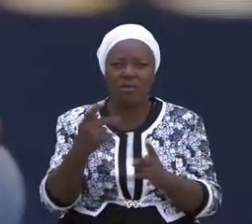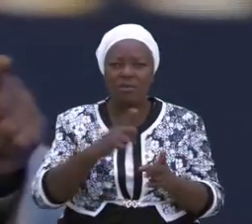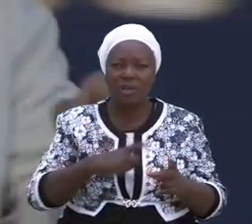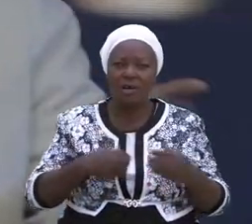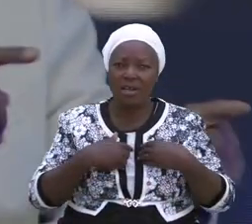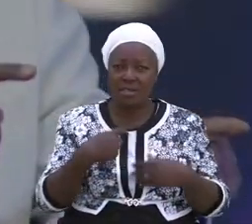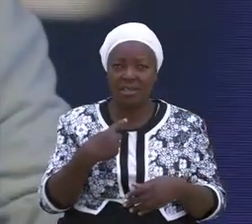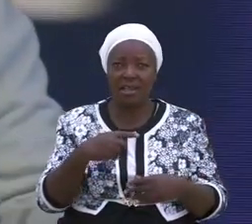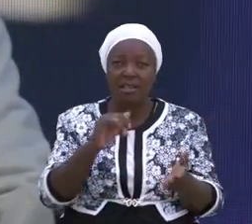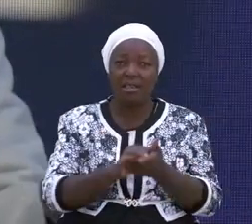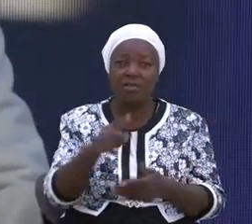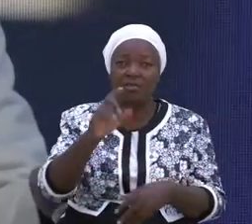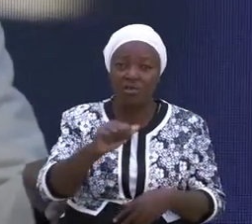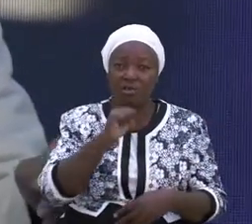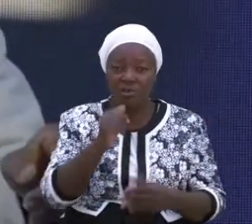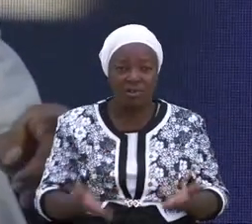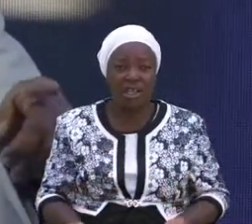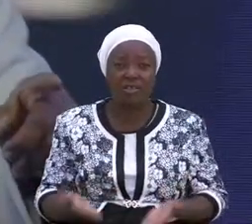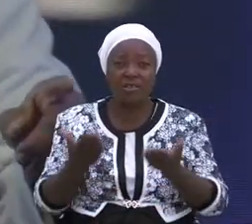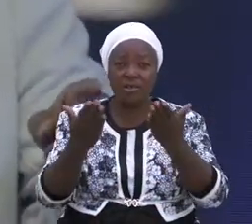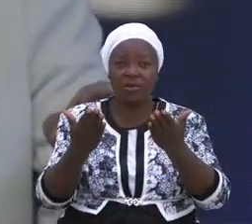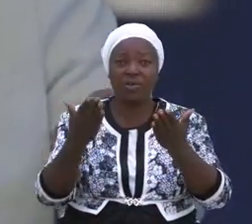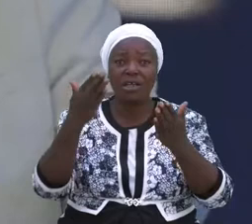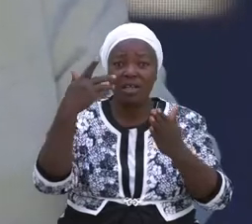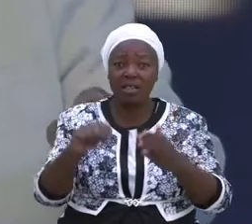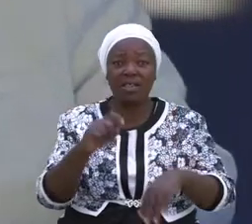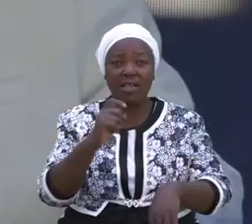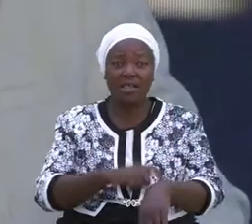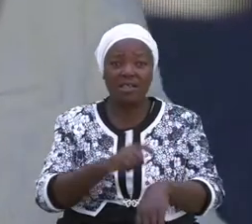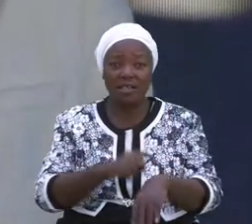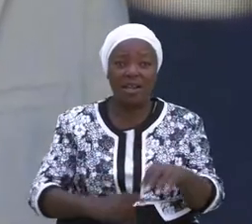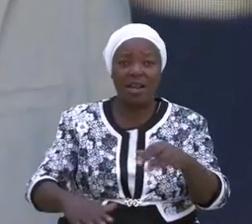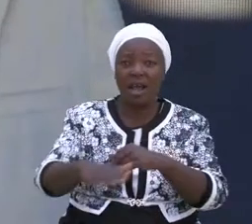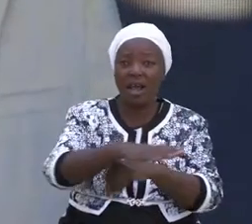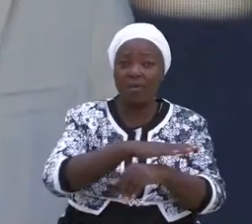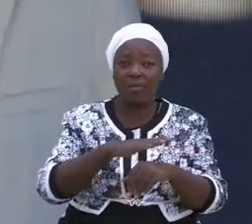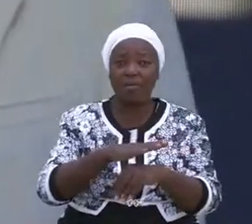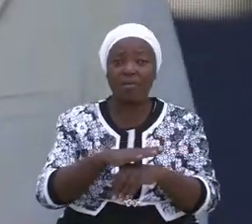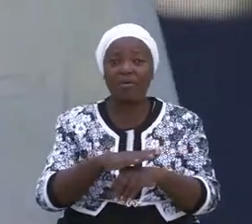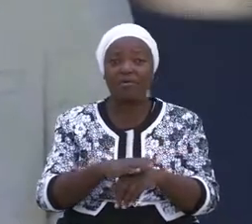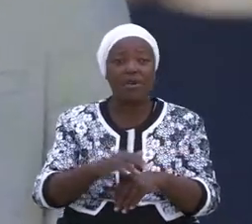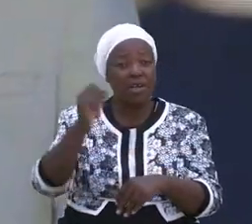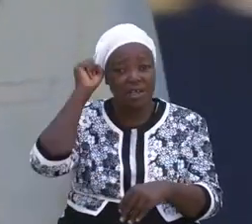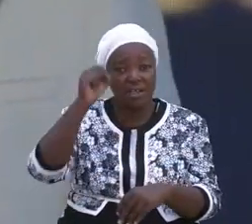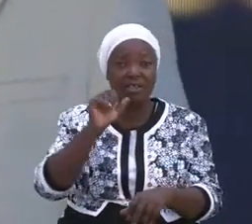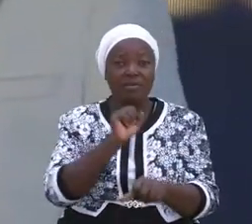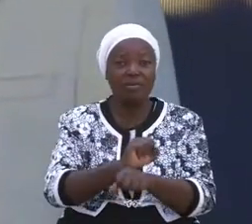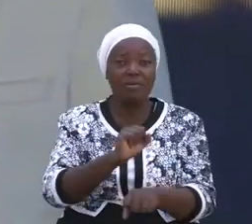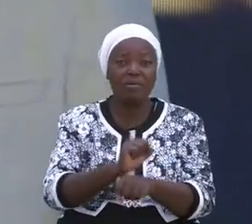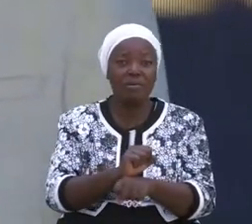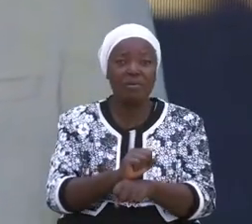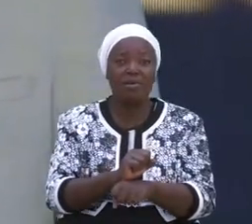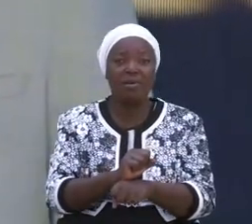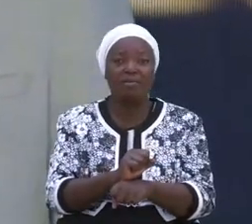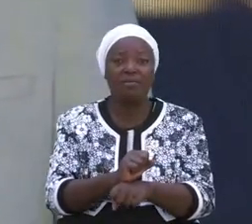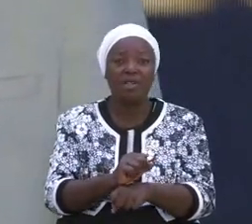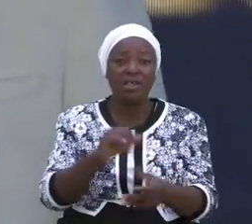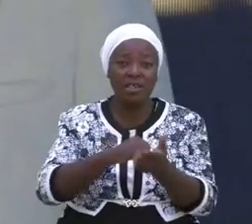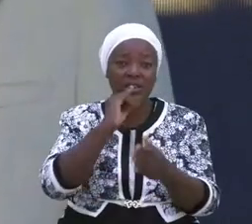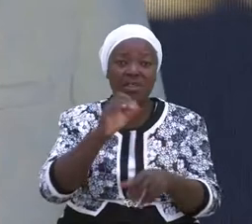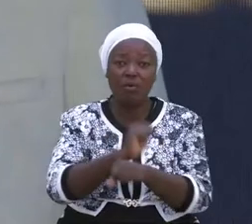not exalt the seasons above his workmanship. It's the work of God. It can